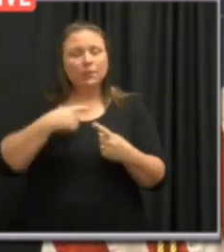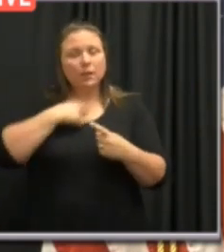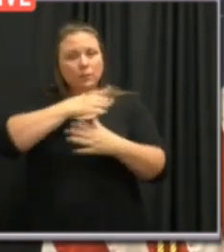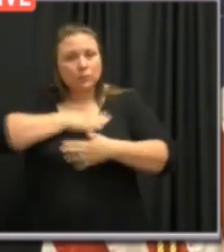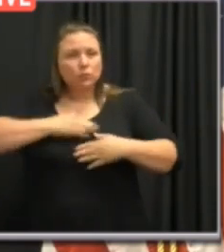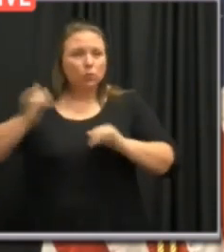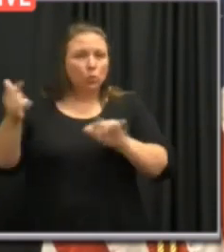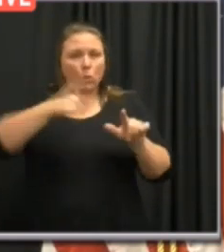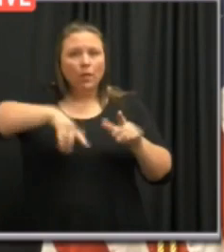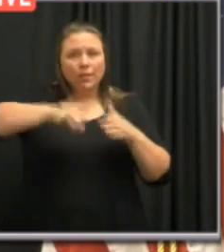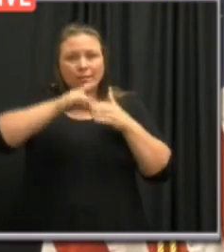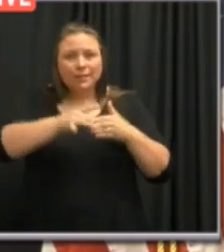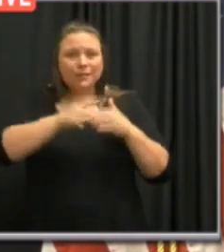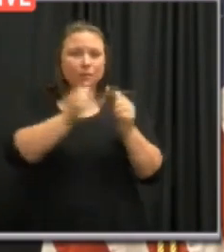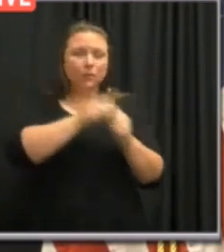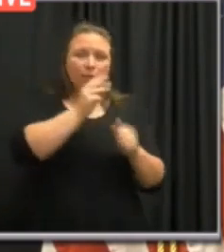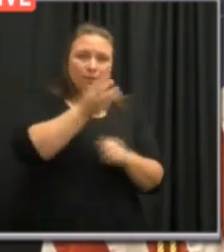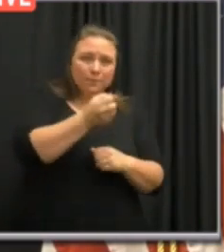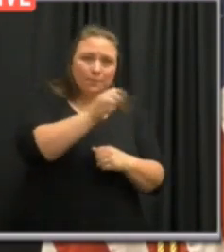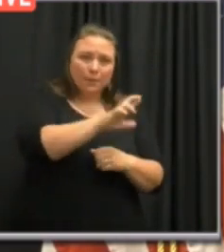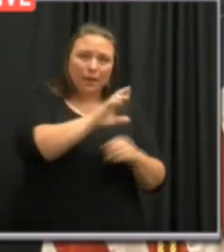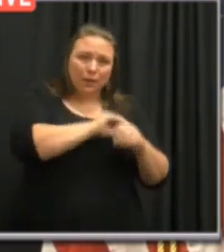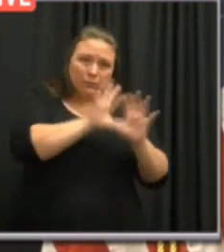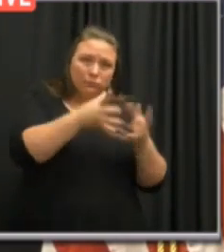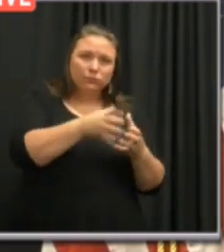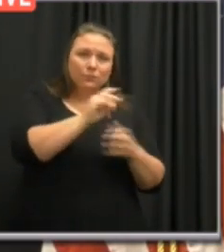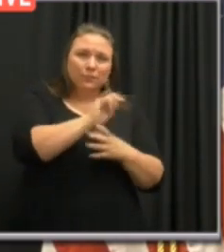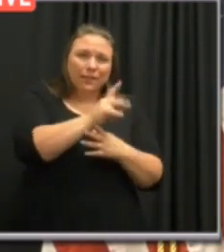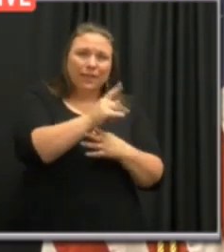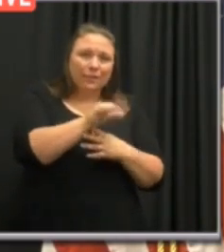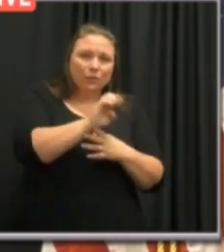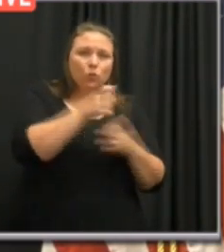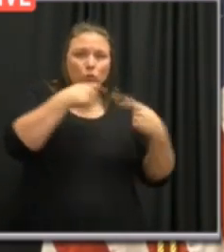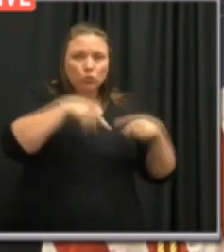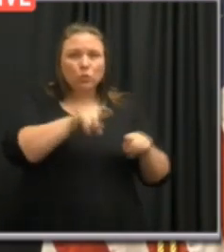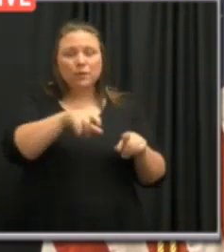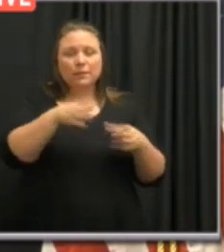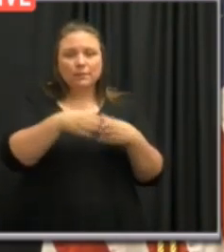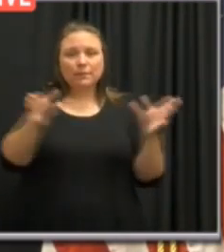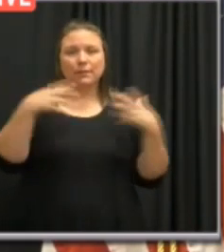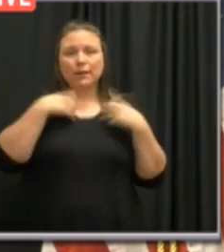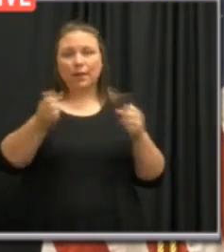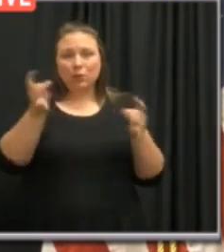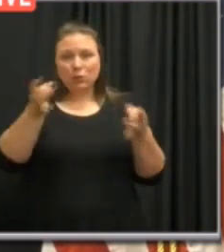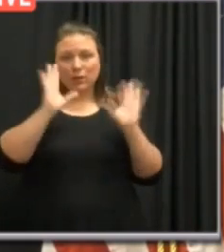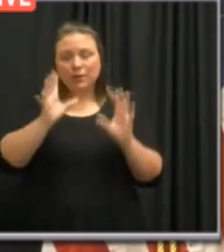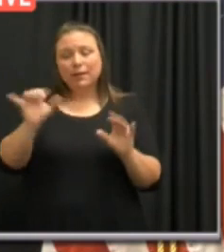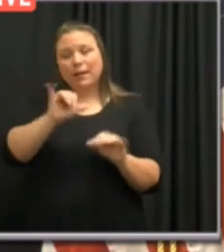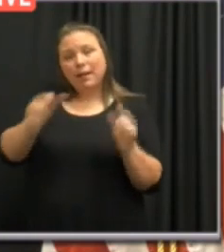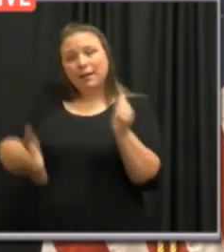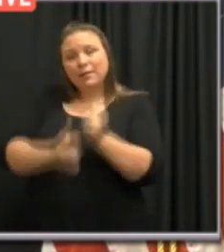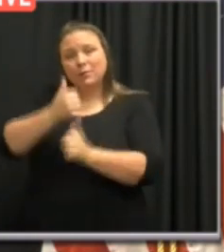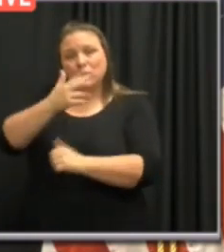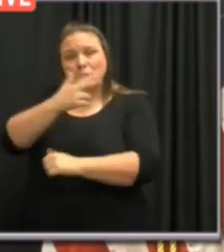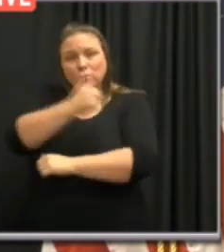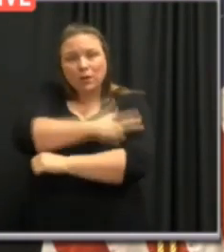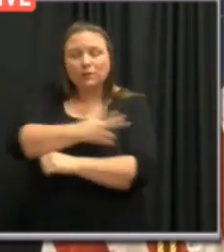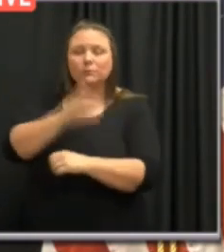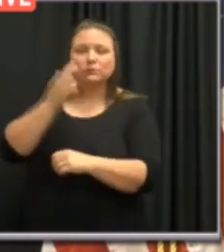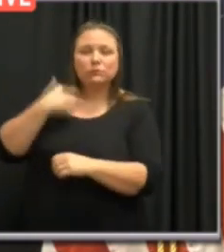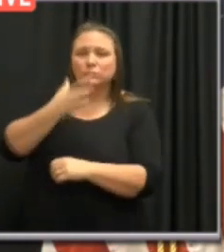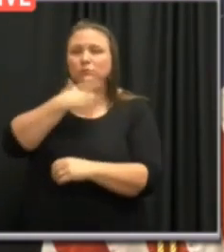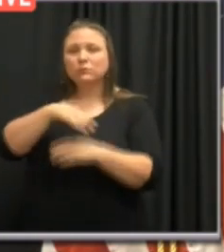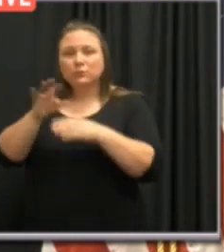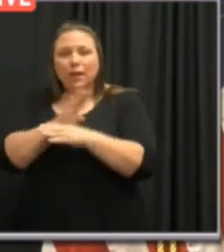the collective leadership of the mayor's task force during this public health crisis. Like most restaurants and businesses, our top